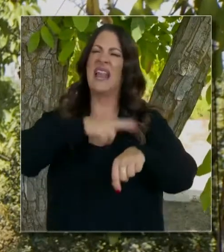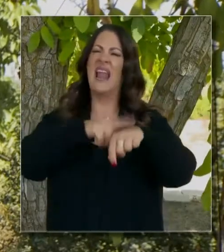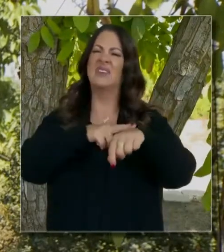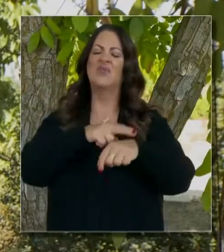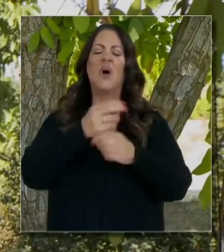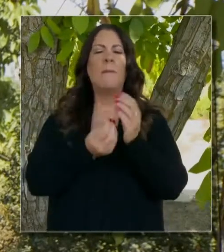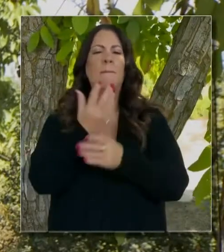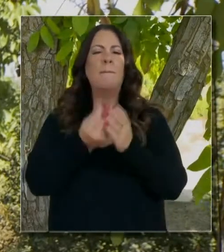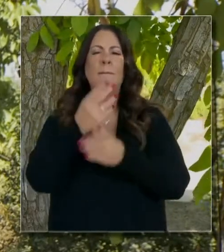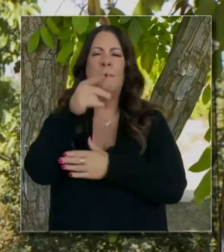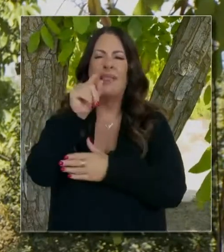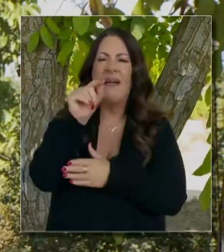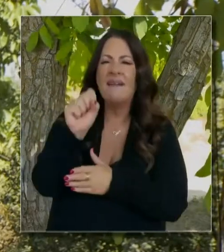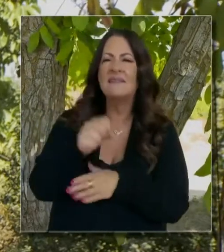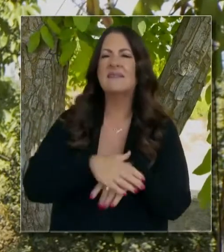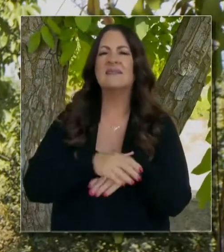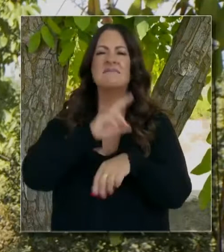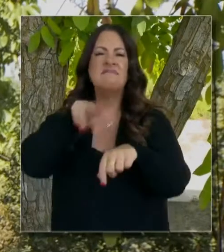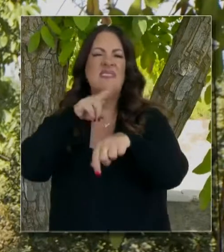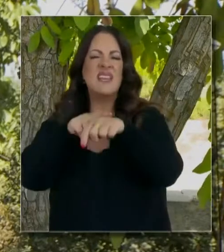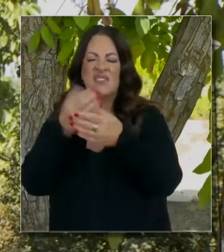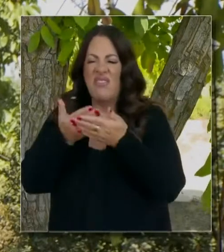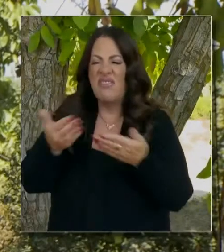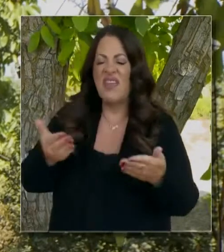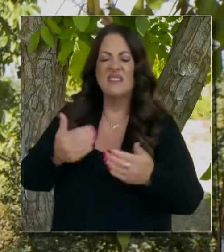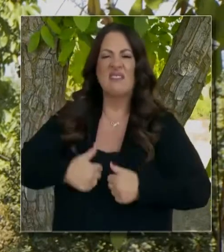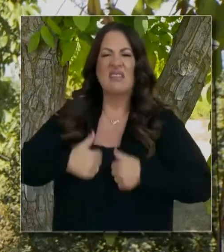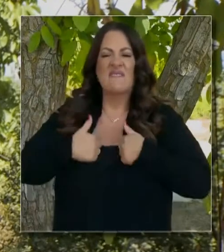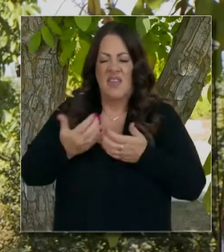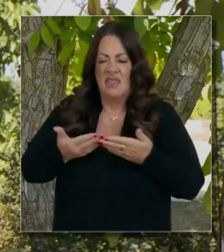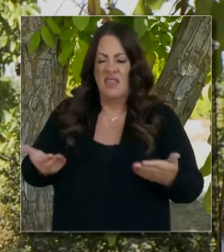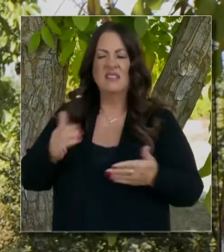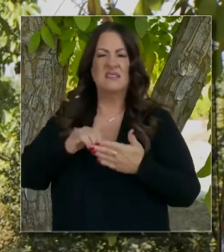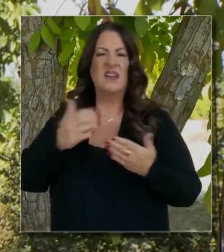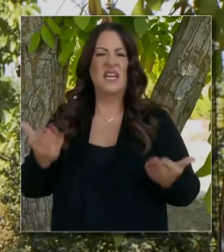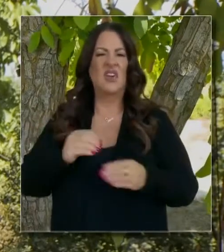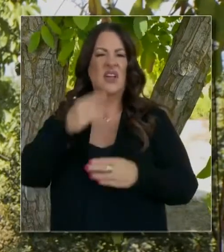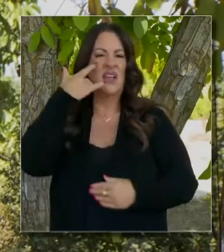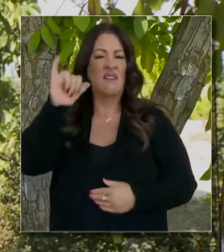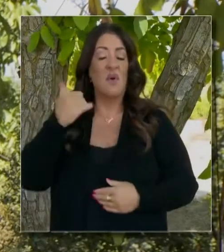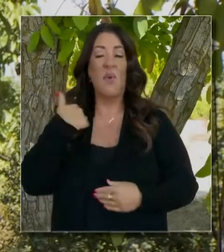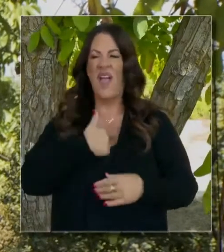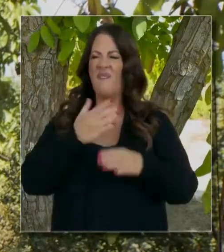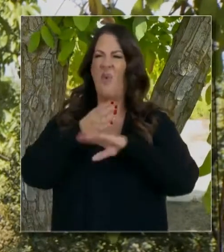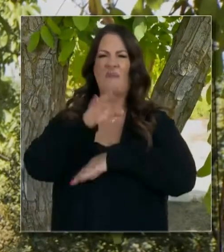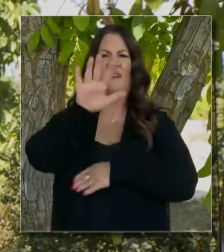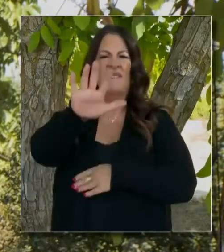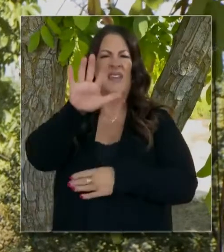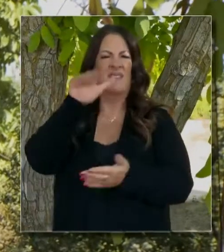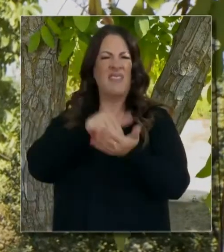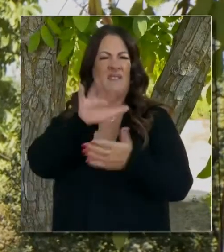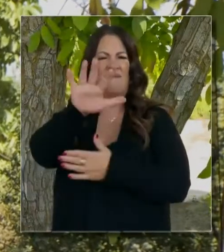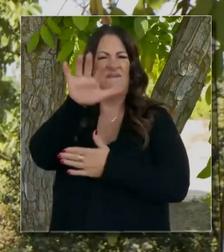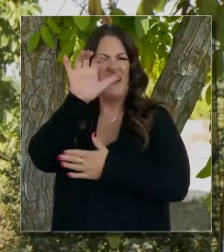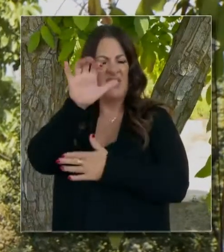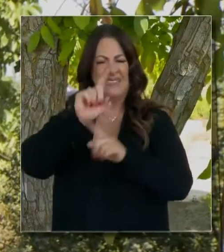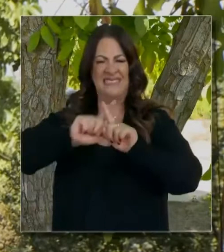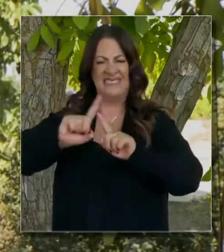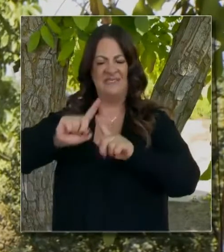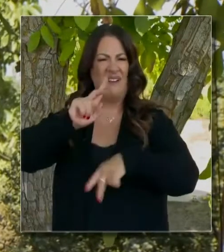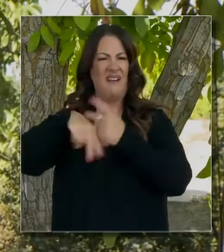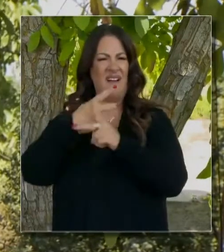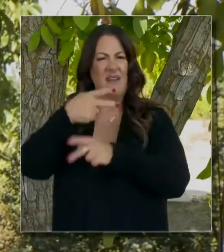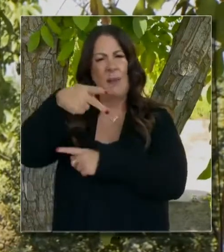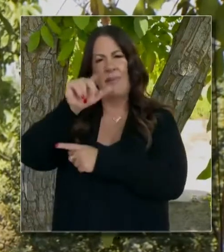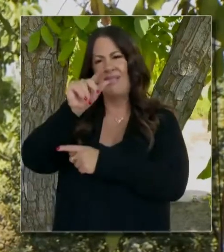and native species here in the state of California. We have over 5,500